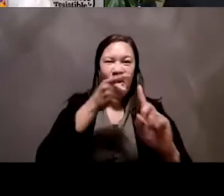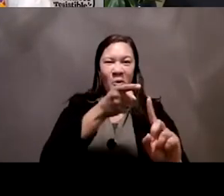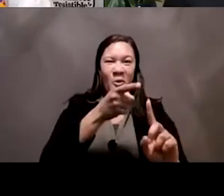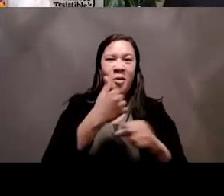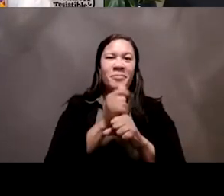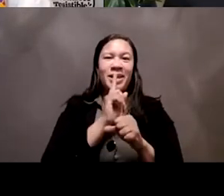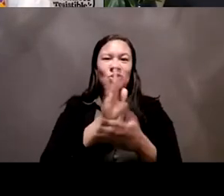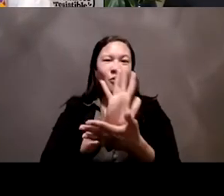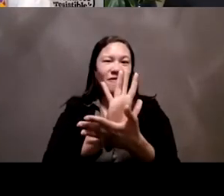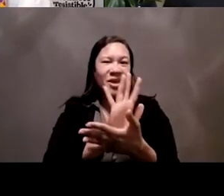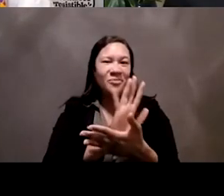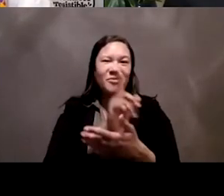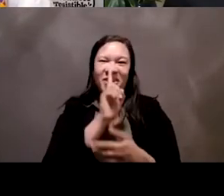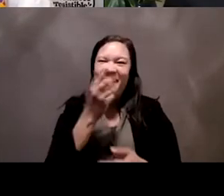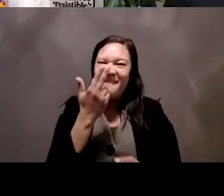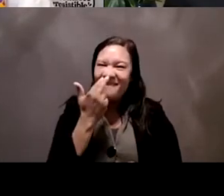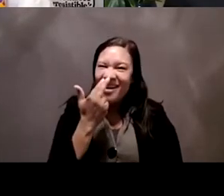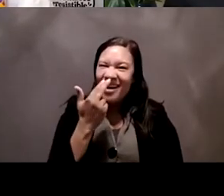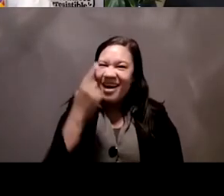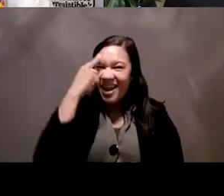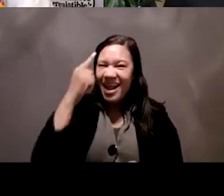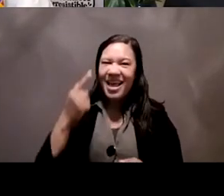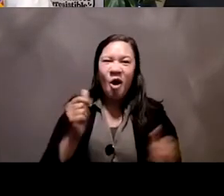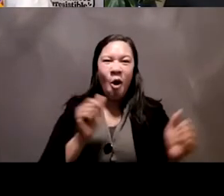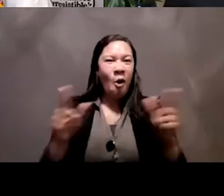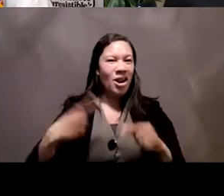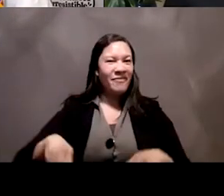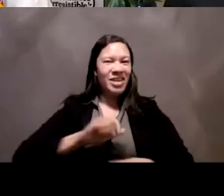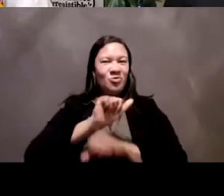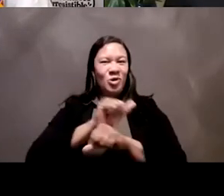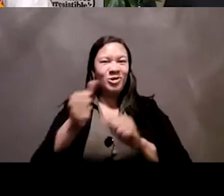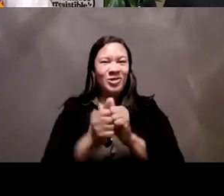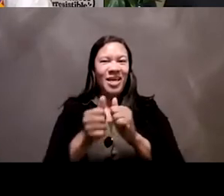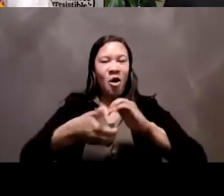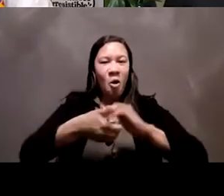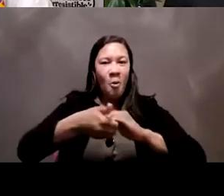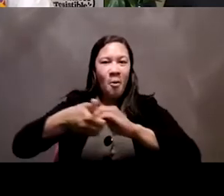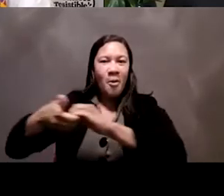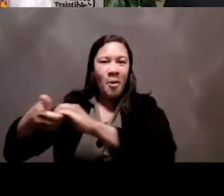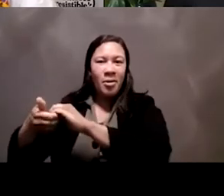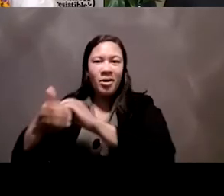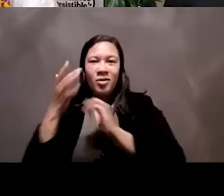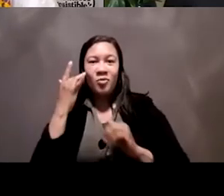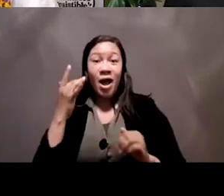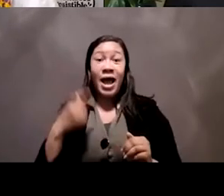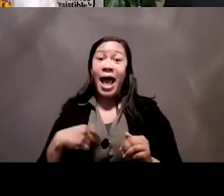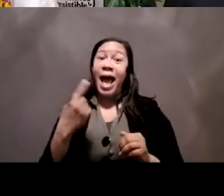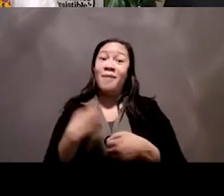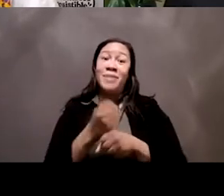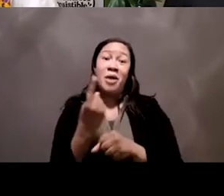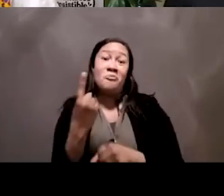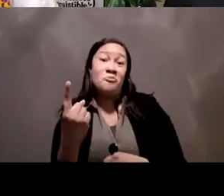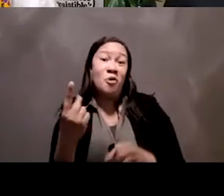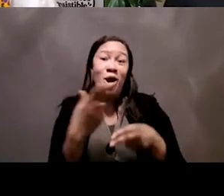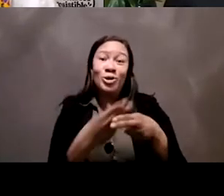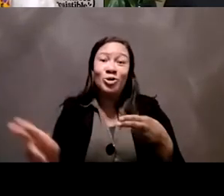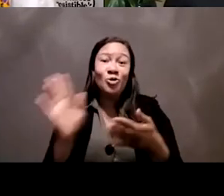so funny to think about the ways in which we all have worked together and collaborated, because Naima is in the only short film I've ever made.